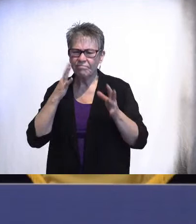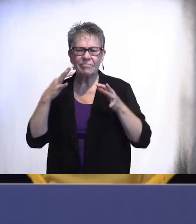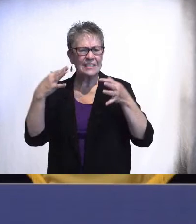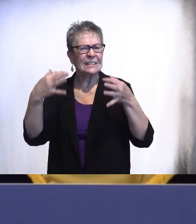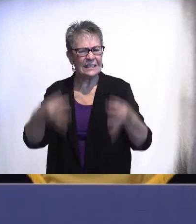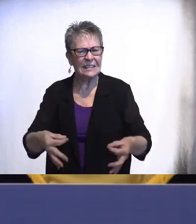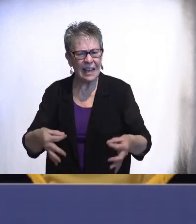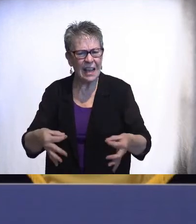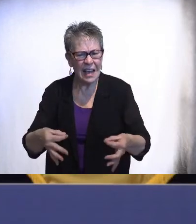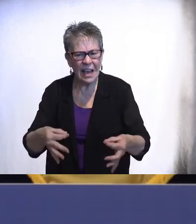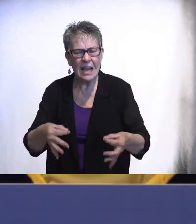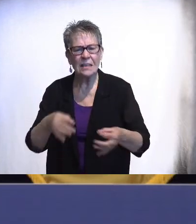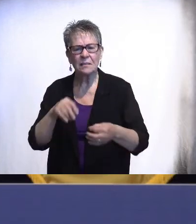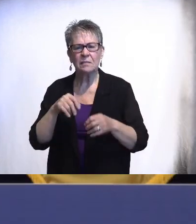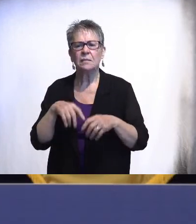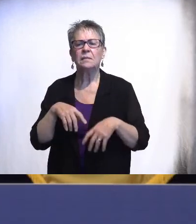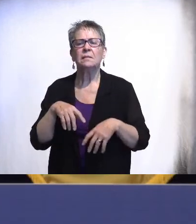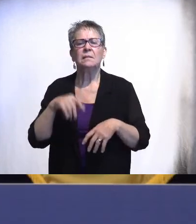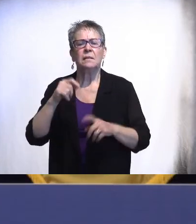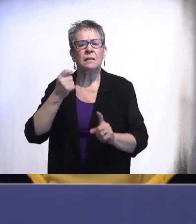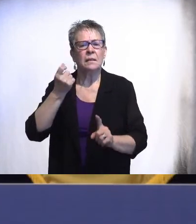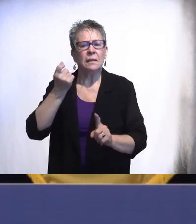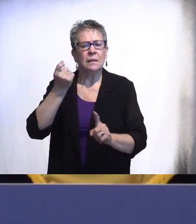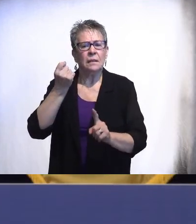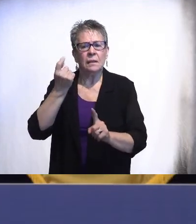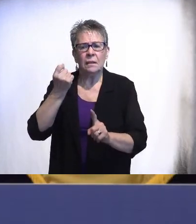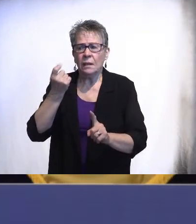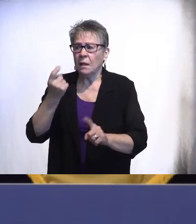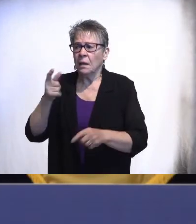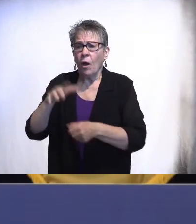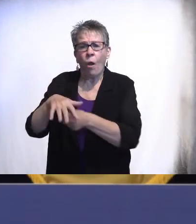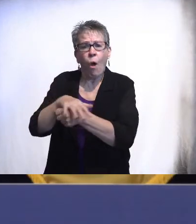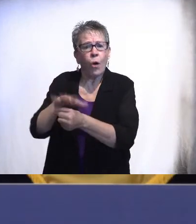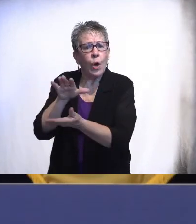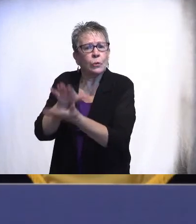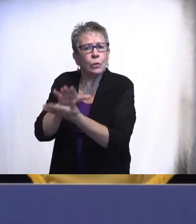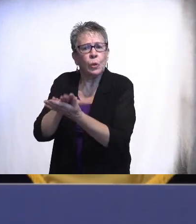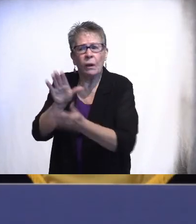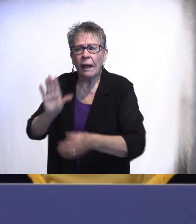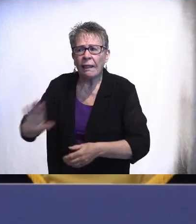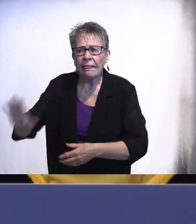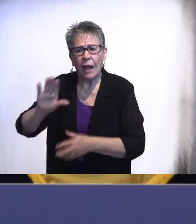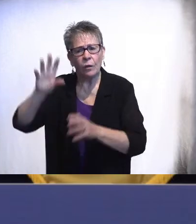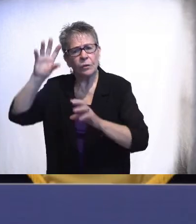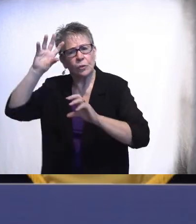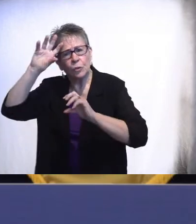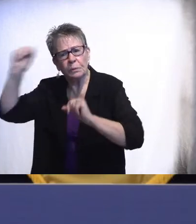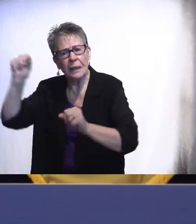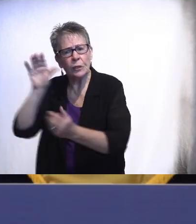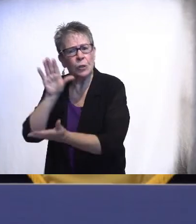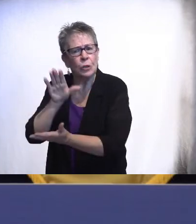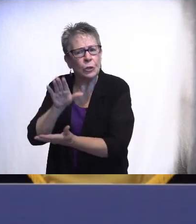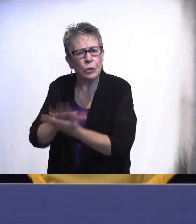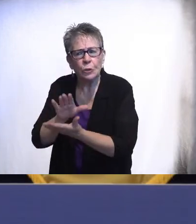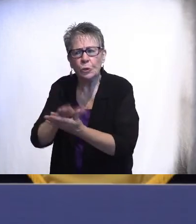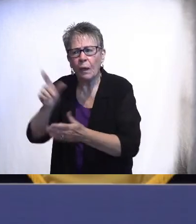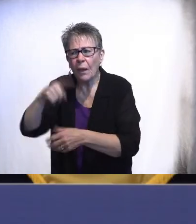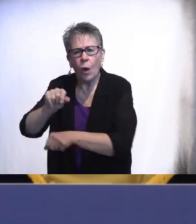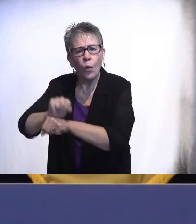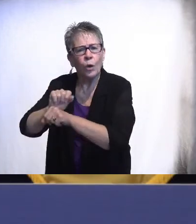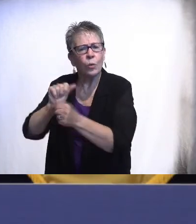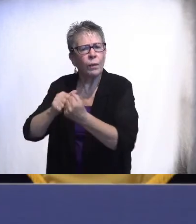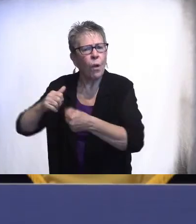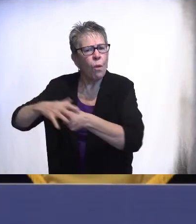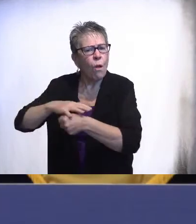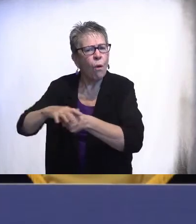board an outstanding job, they are used to dealing with their local health authorities. We're getting to the point, and